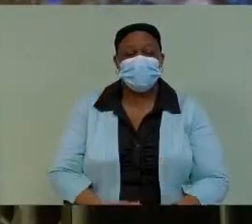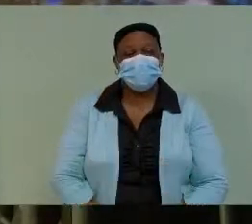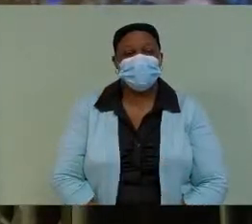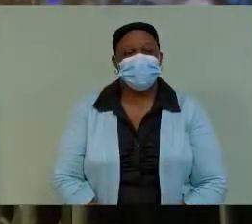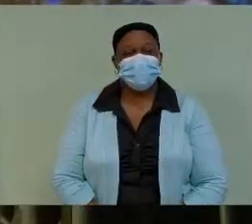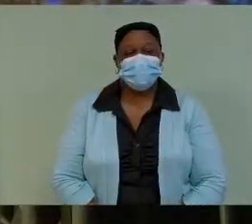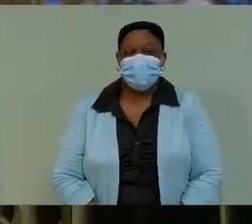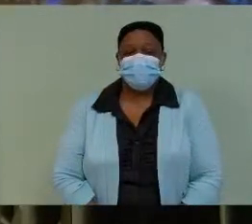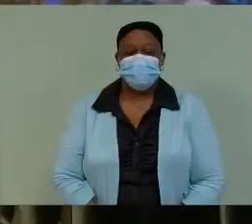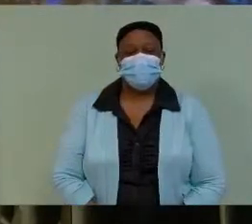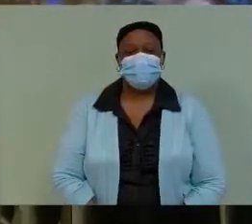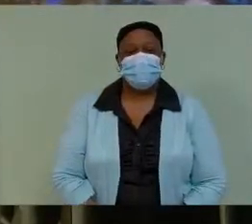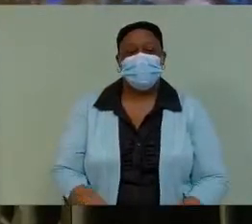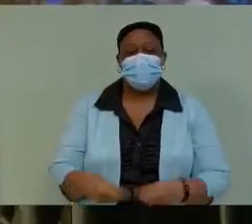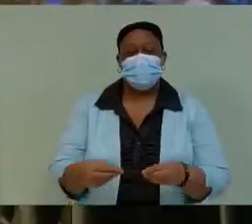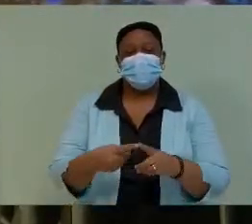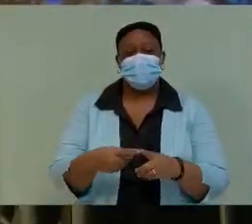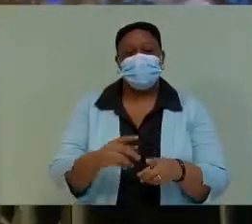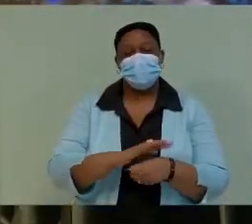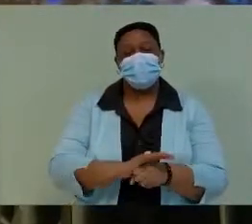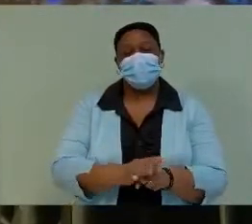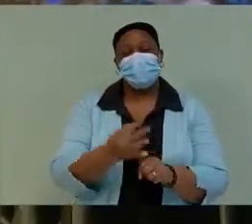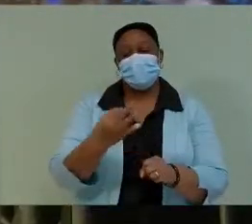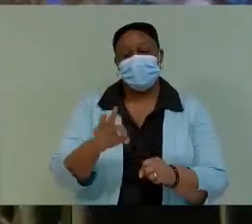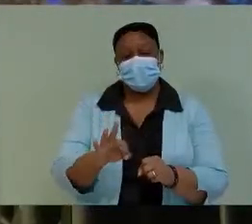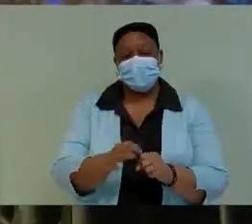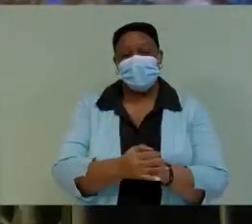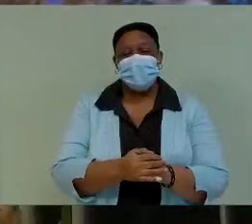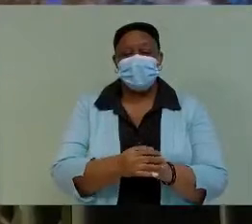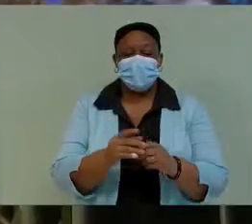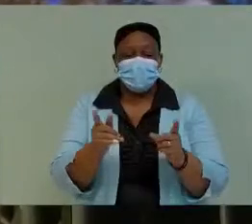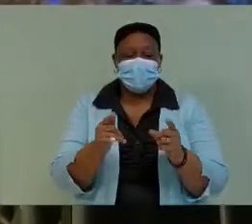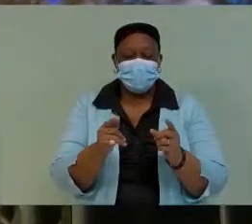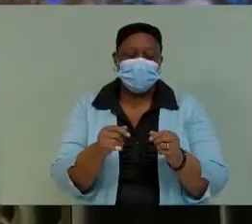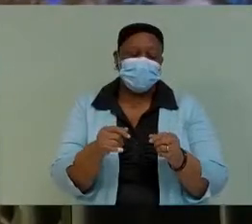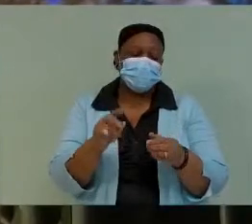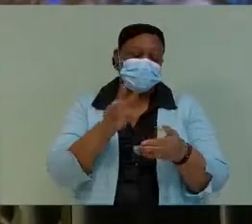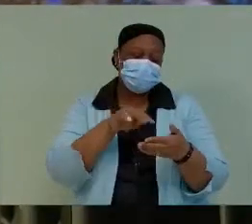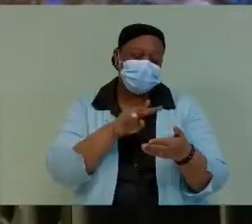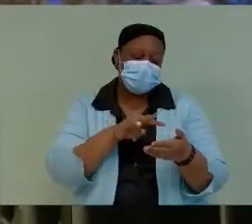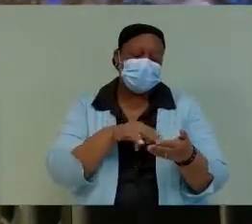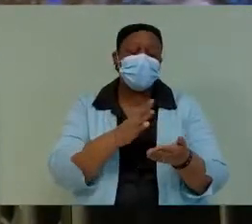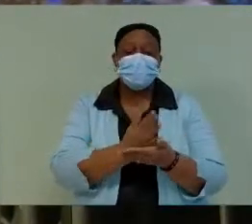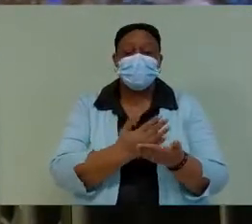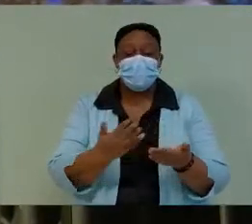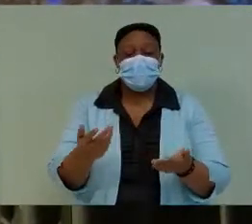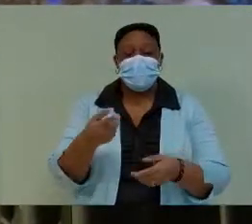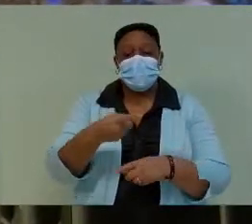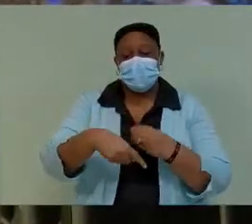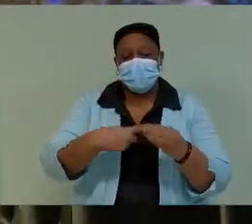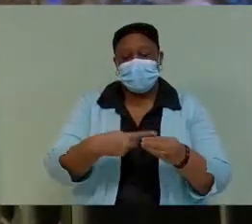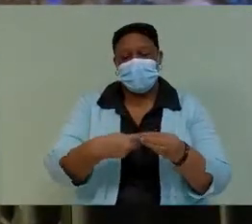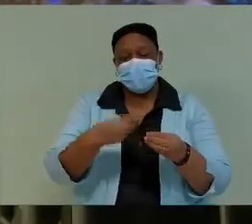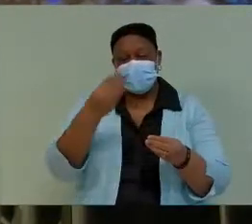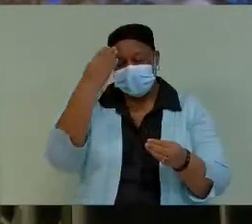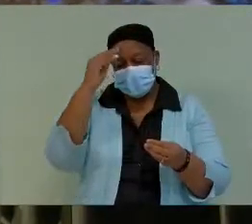task force and a little bit about Boone's Environmental and Cleaning Services.